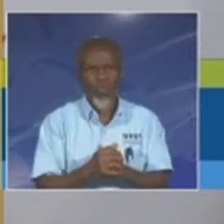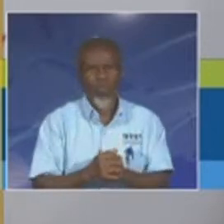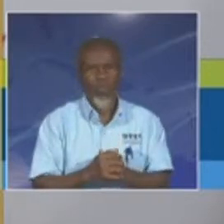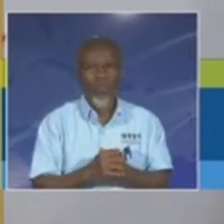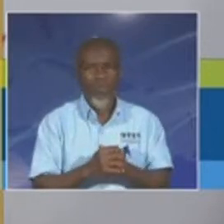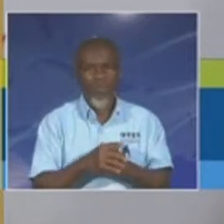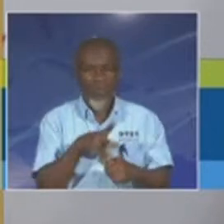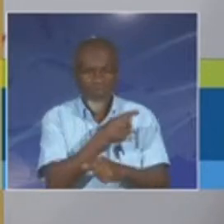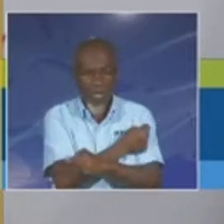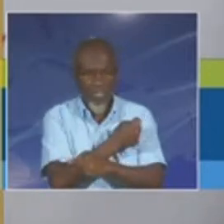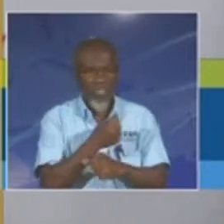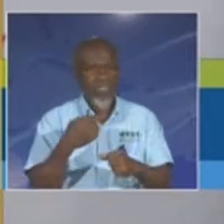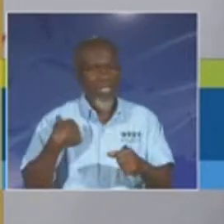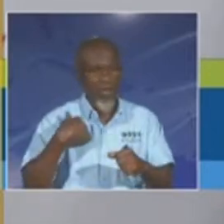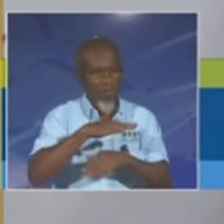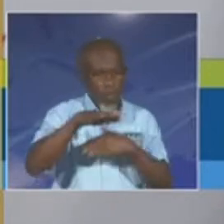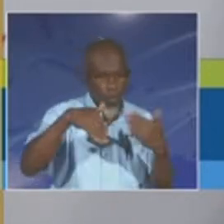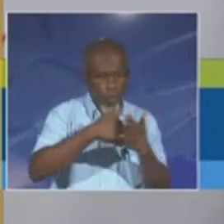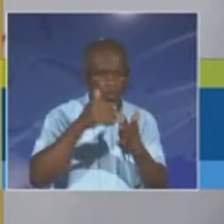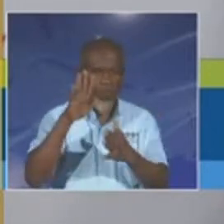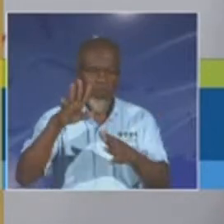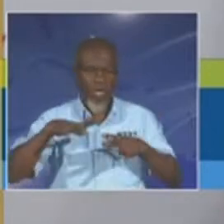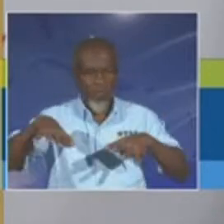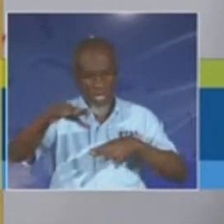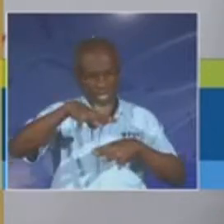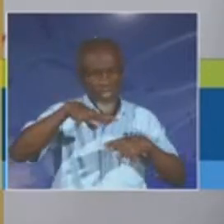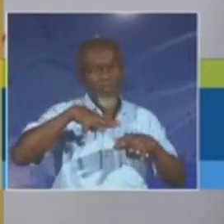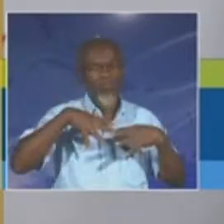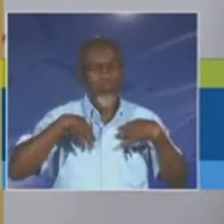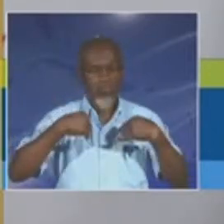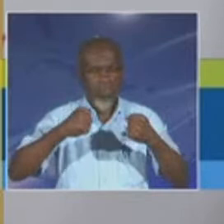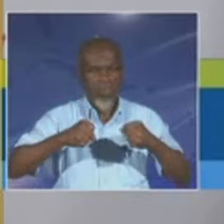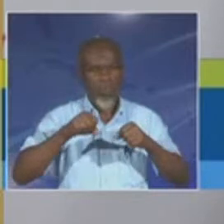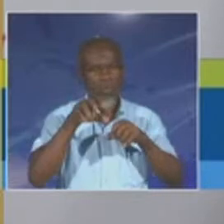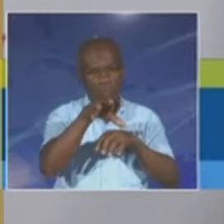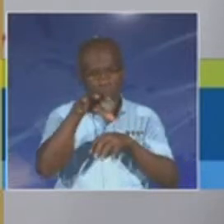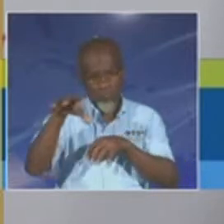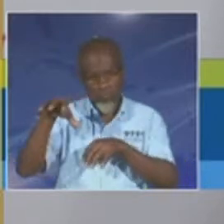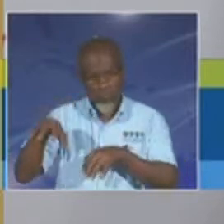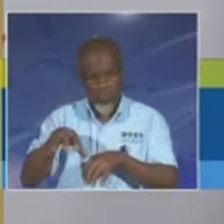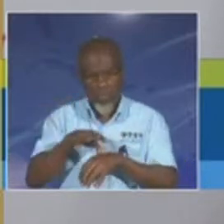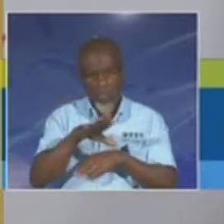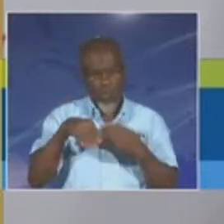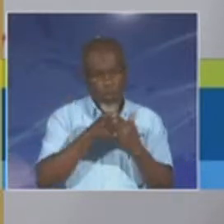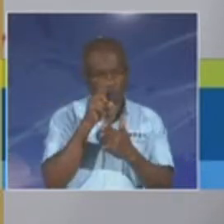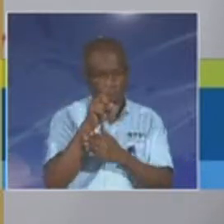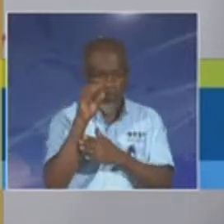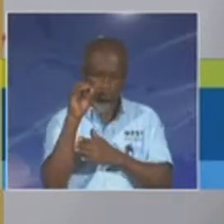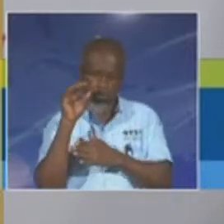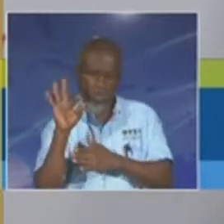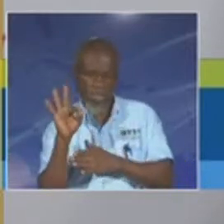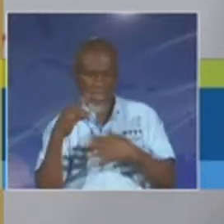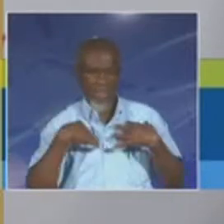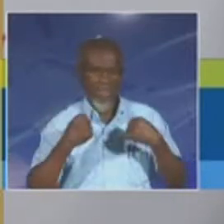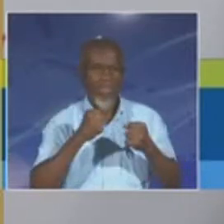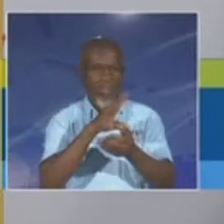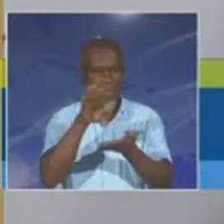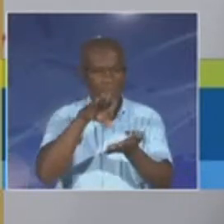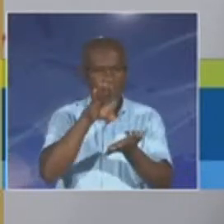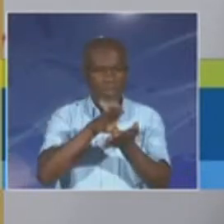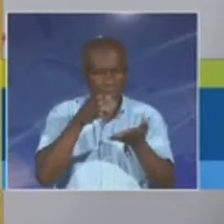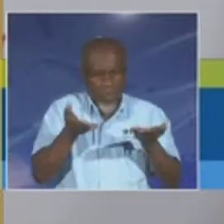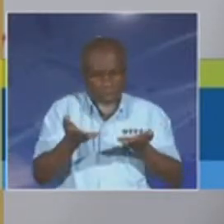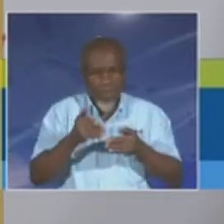are available in all 5 regional health authorities and at all 109 public health centers throughout Trinidad